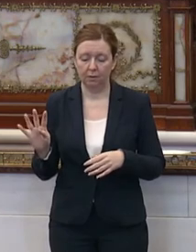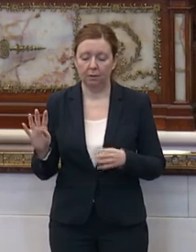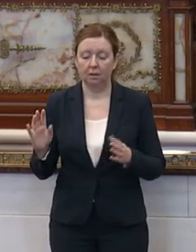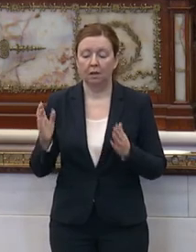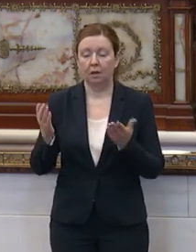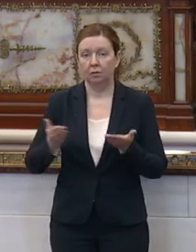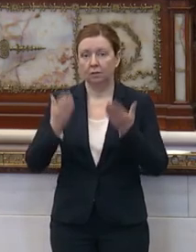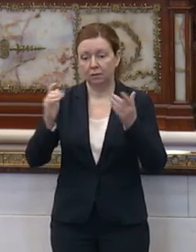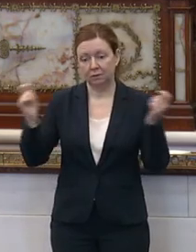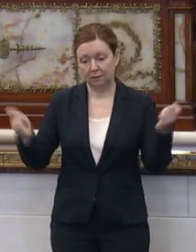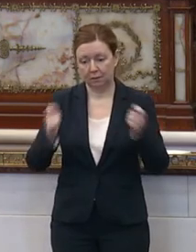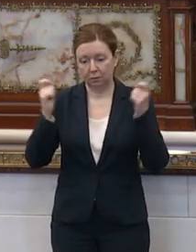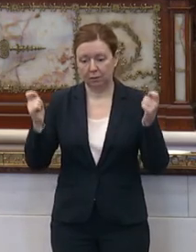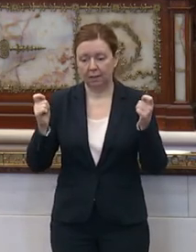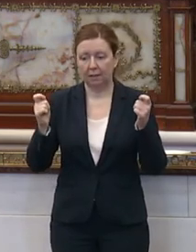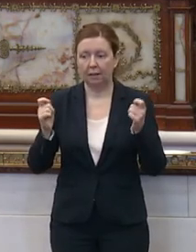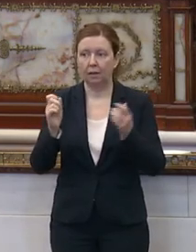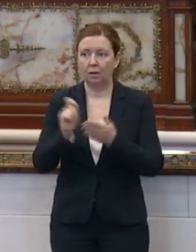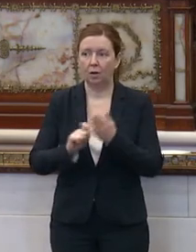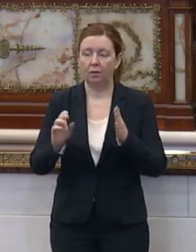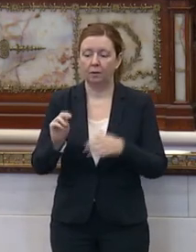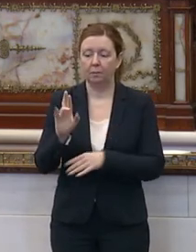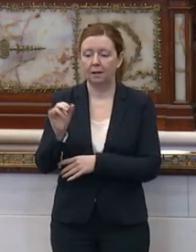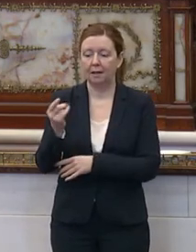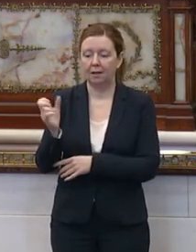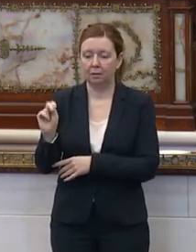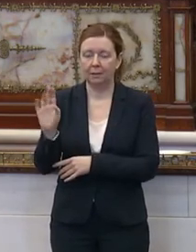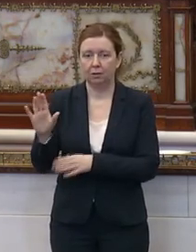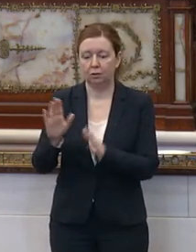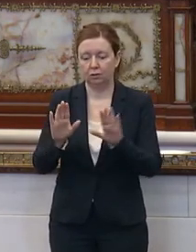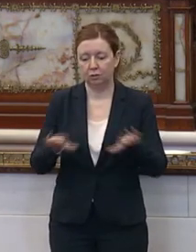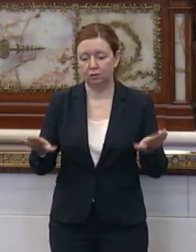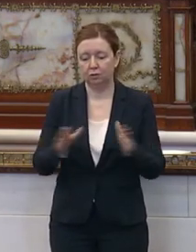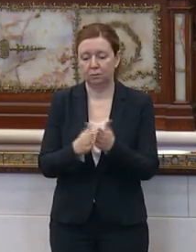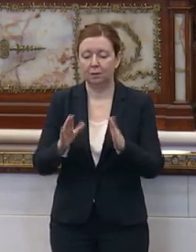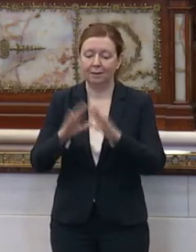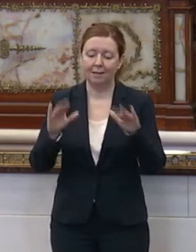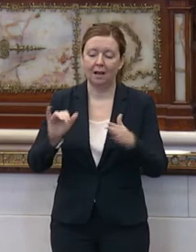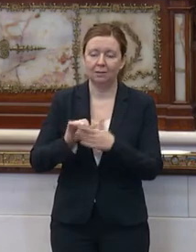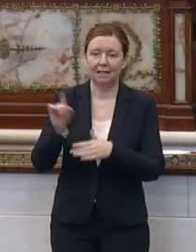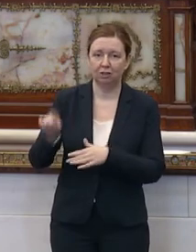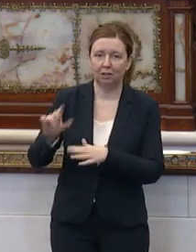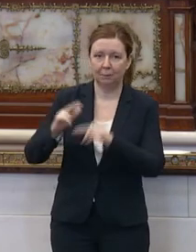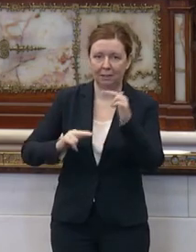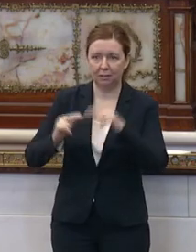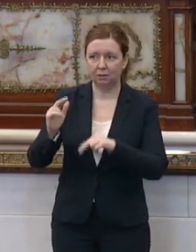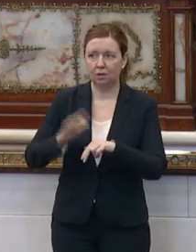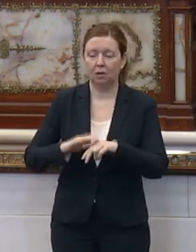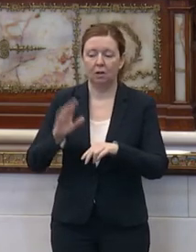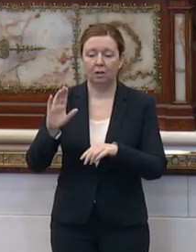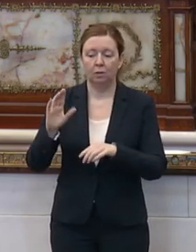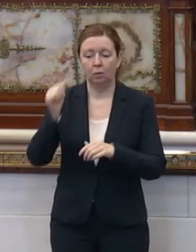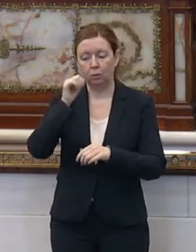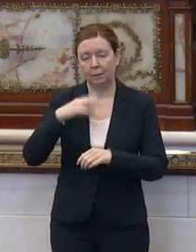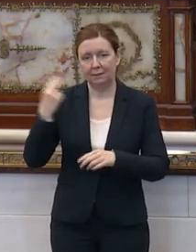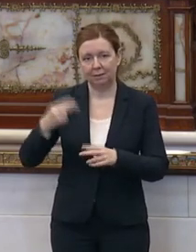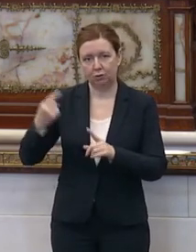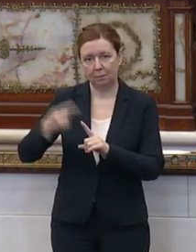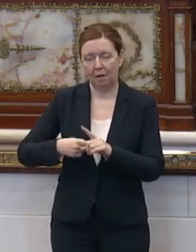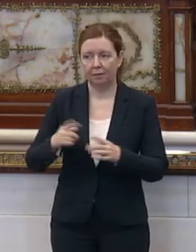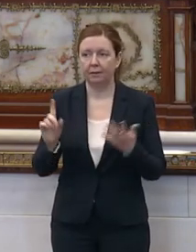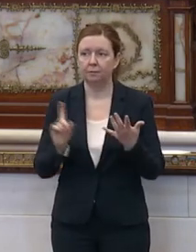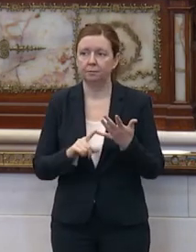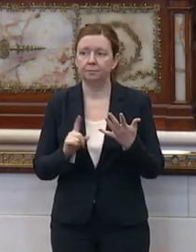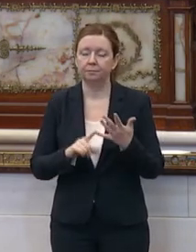220194, entitled a resolution celebrating author Molly Elkman and her children's book, The House That She Built, on the occasion of Women's History